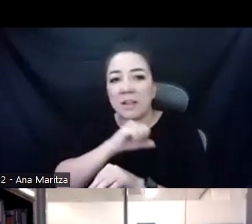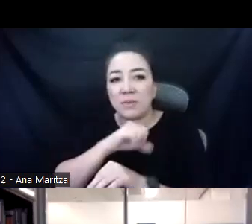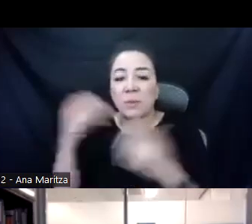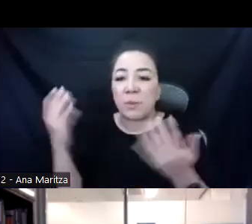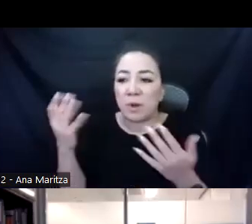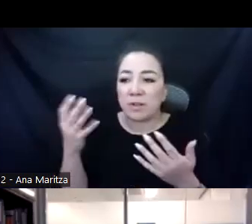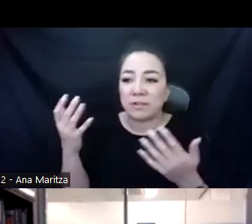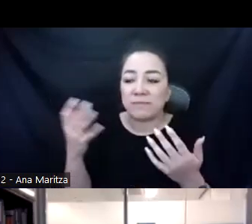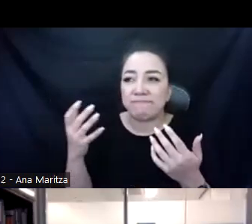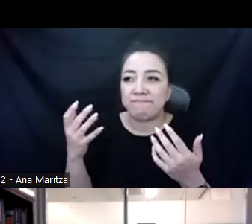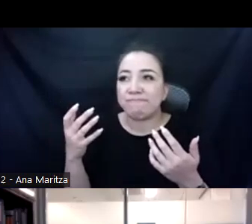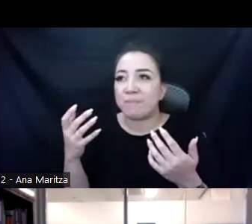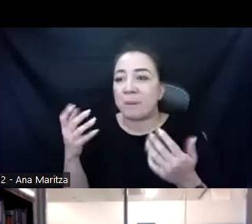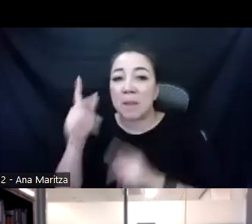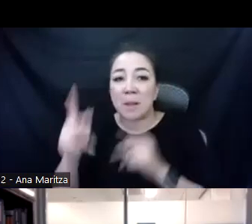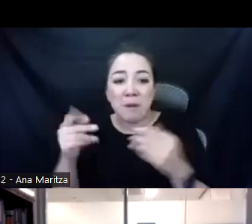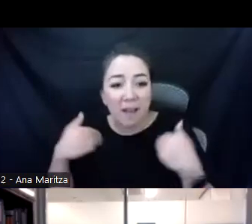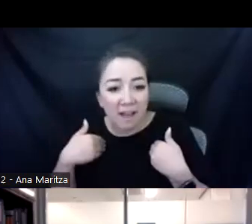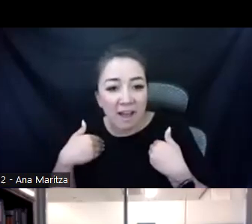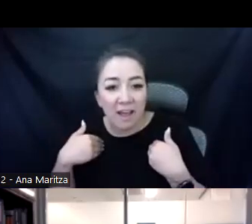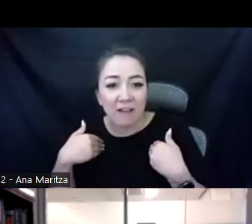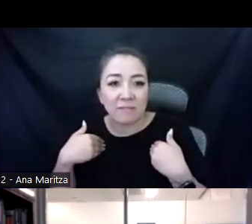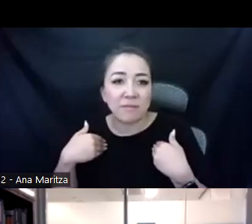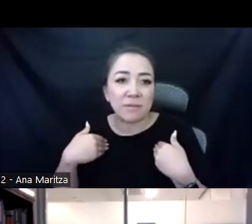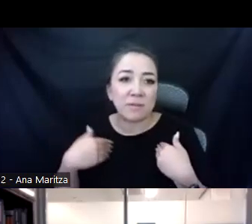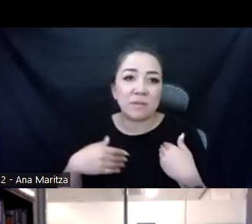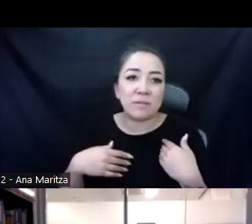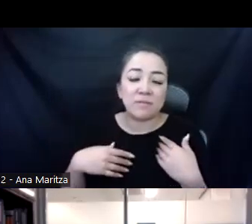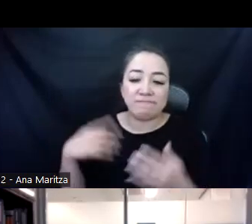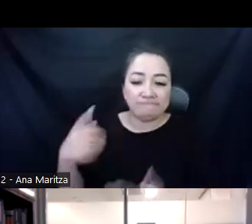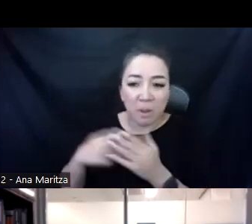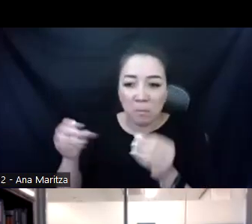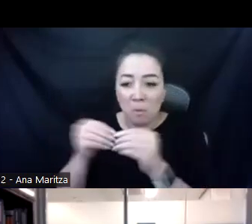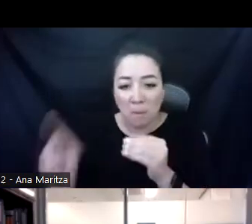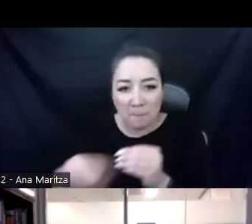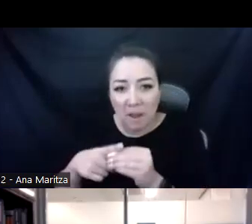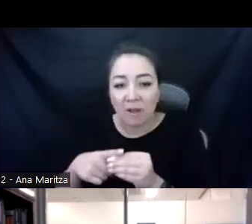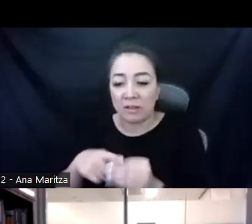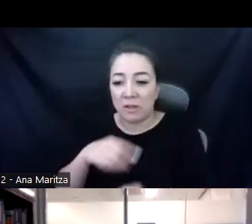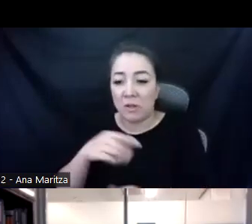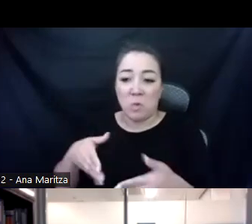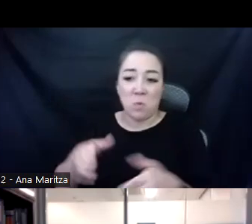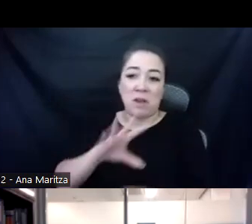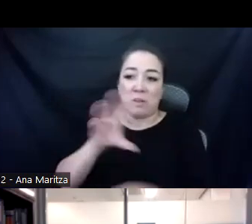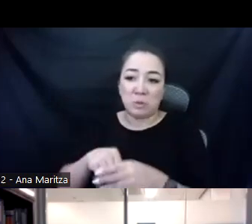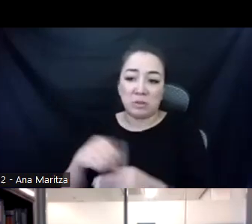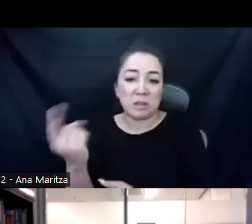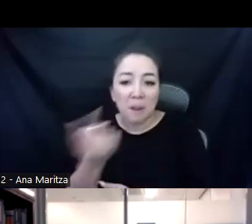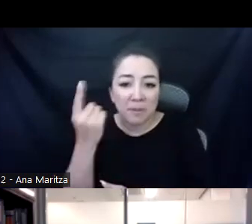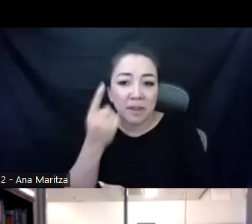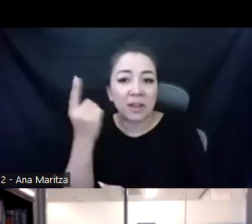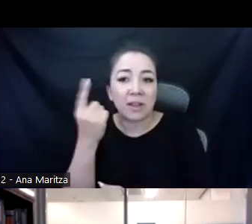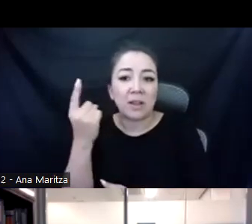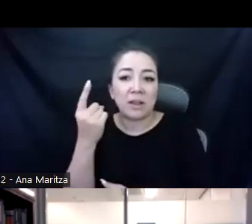that people have spoken more about, is there a way to include something about it in